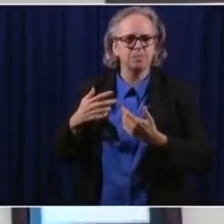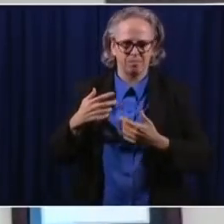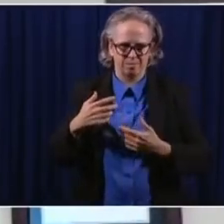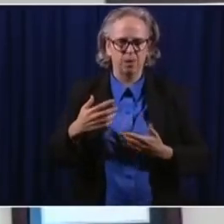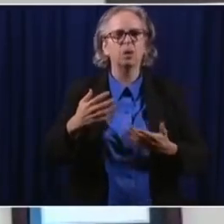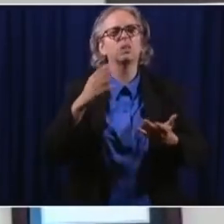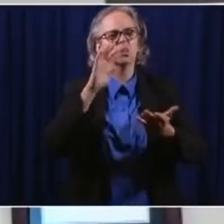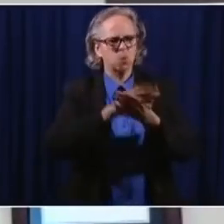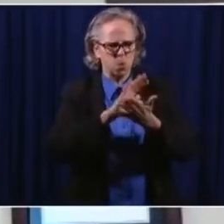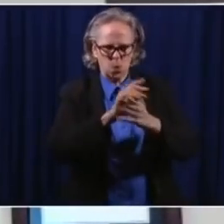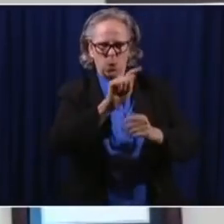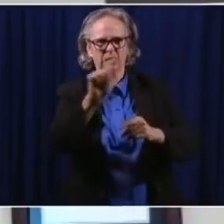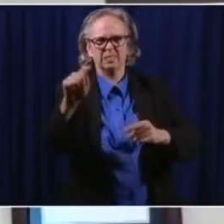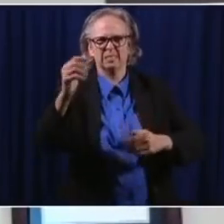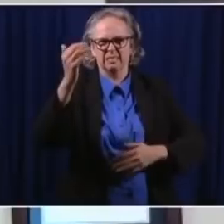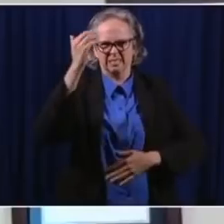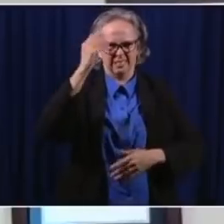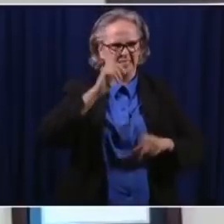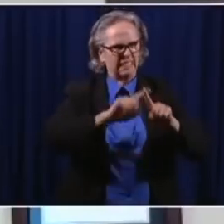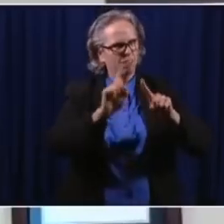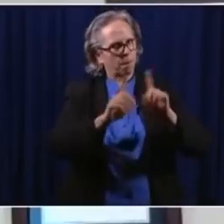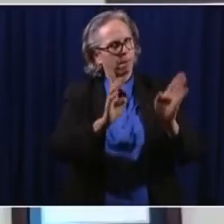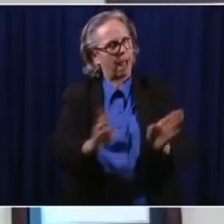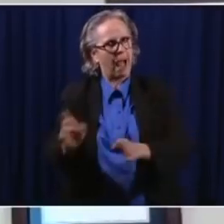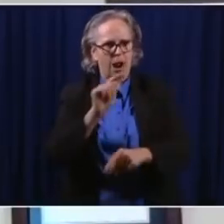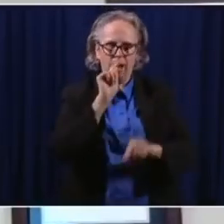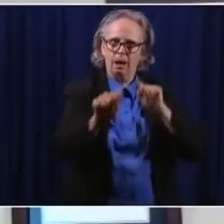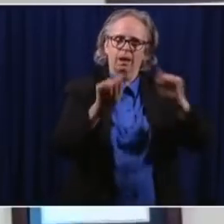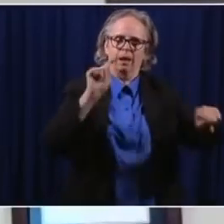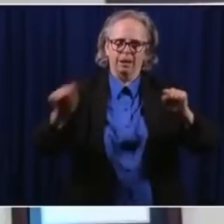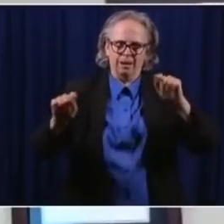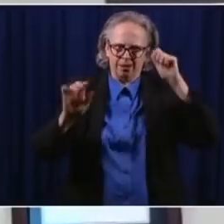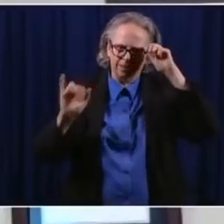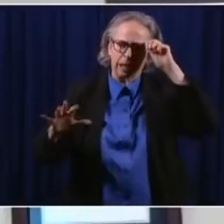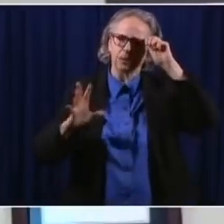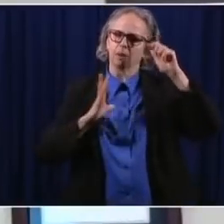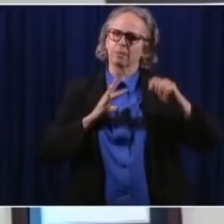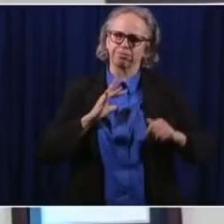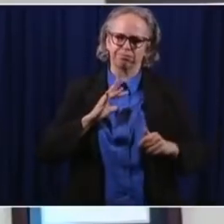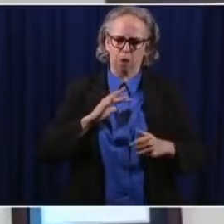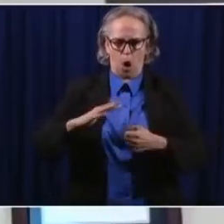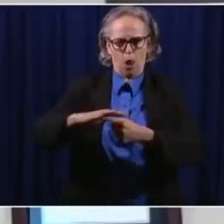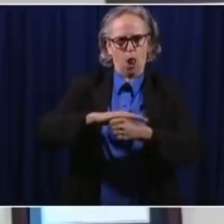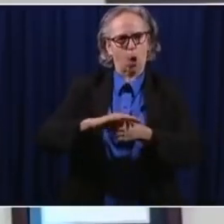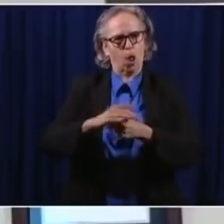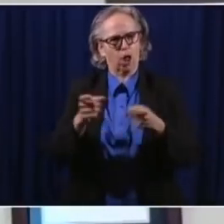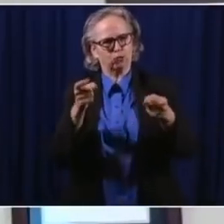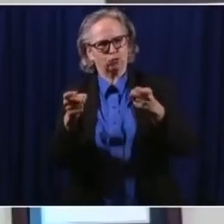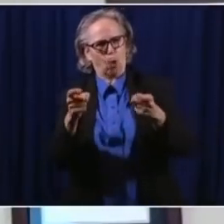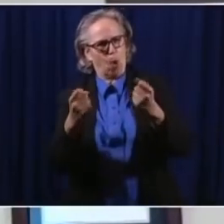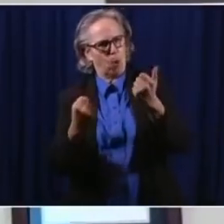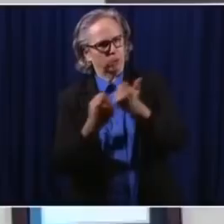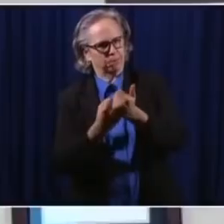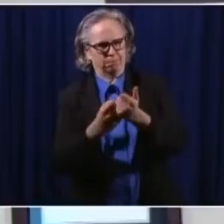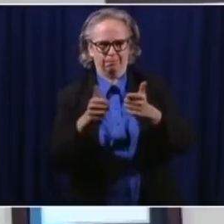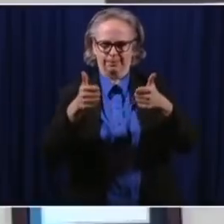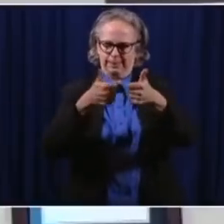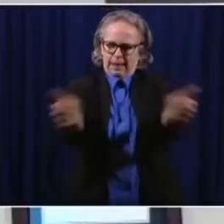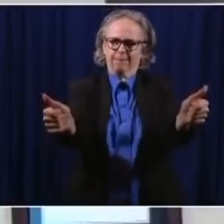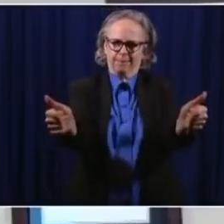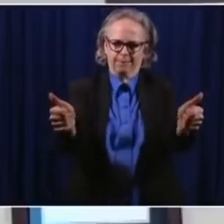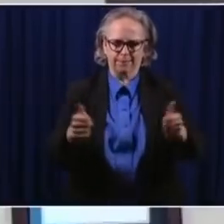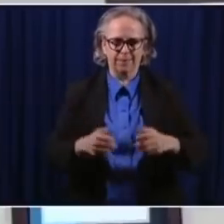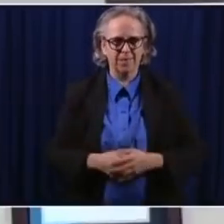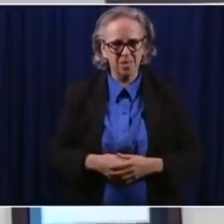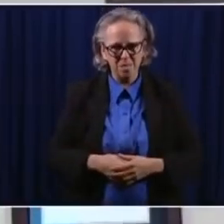The beauty of local control is that those local plans are in place, a lot of safety protocols. But really, our ability to keep